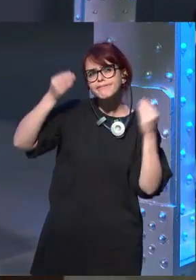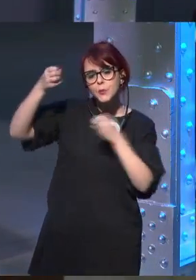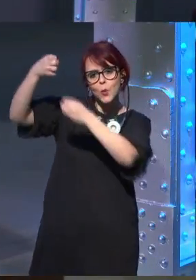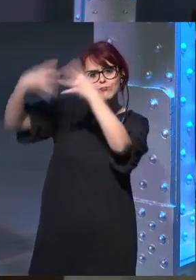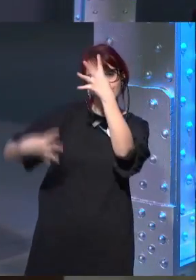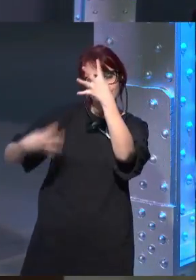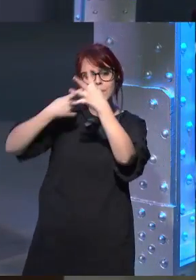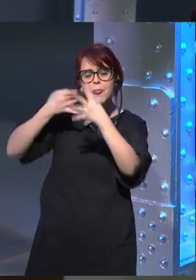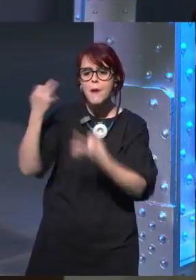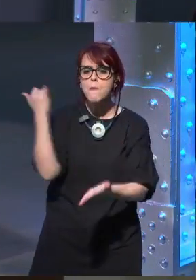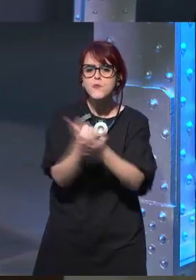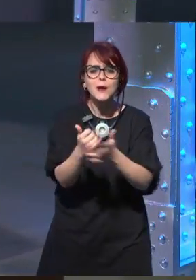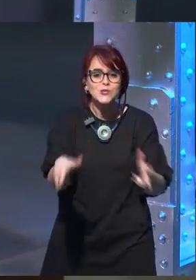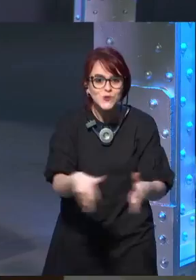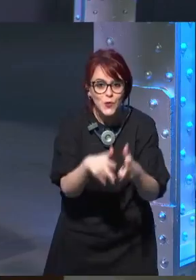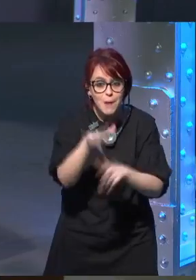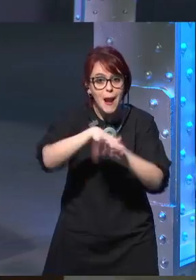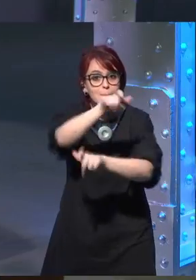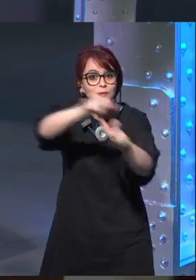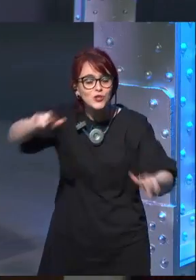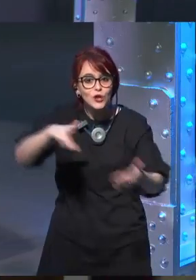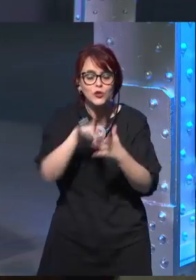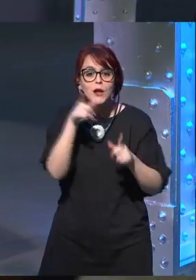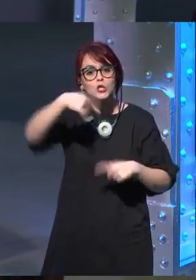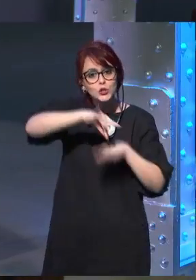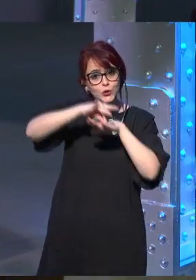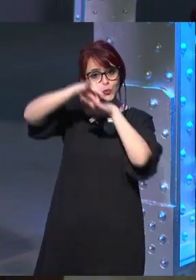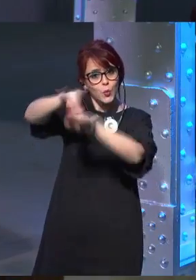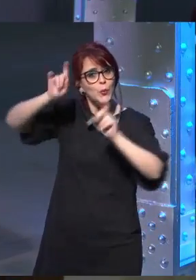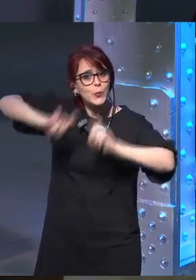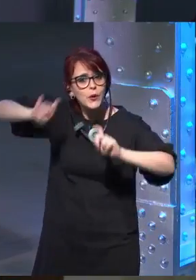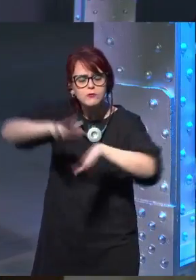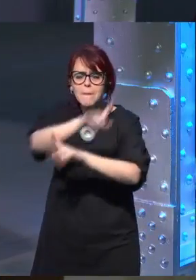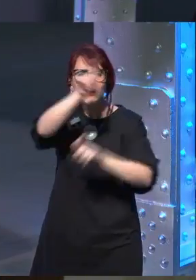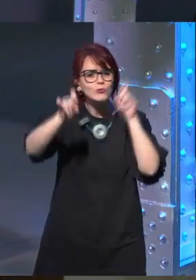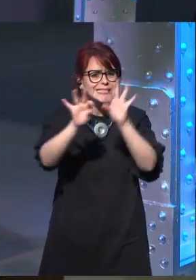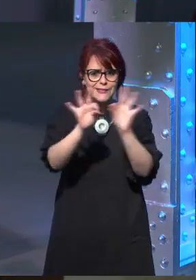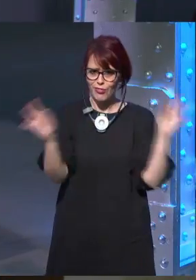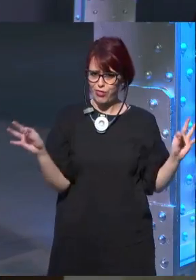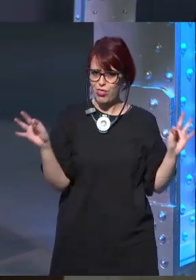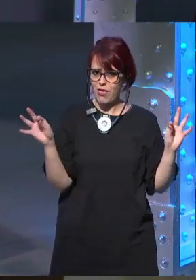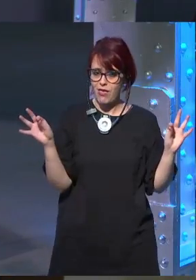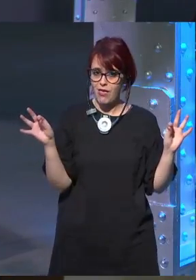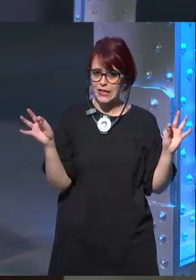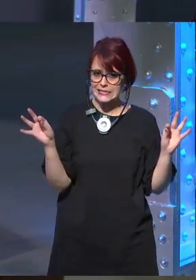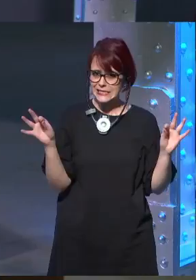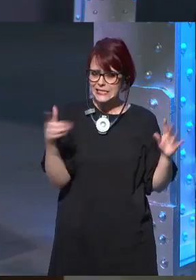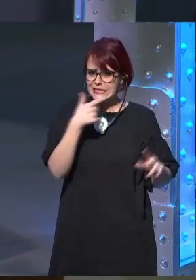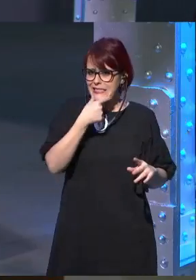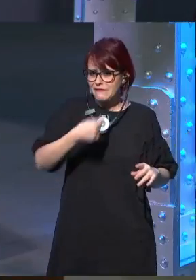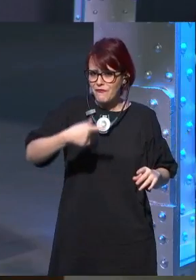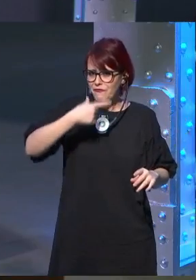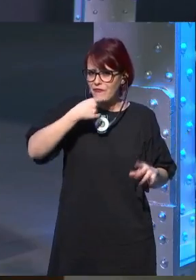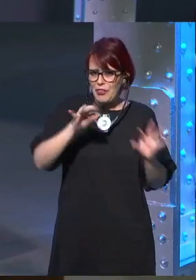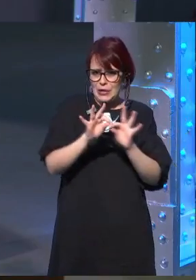Social proof is important to us and the people that we mentor. It starts with a very simple question. And I mentioned one of my communities is a career site.